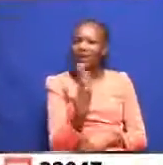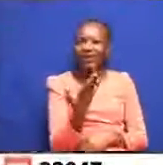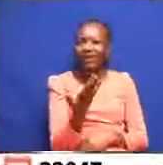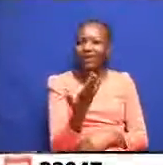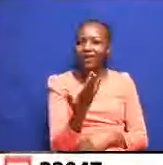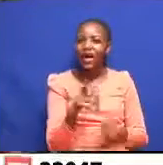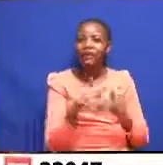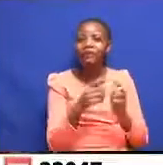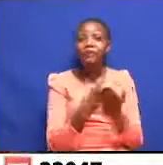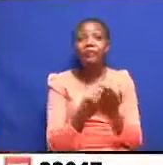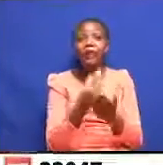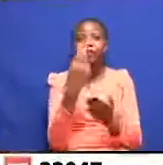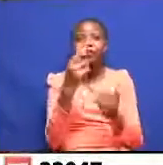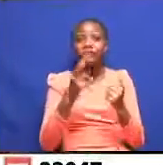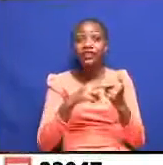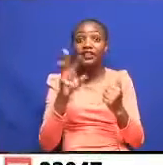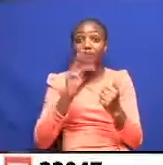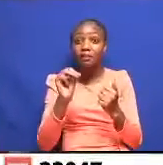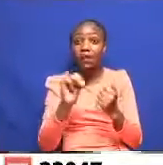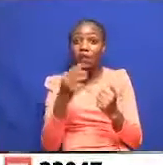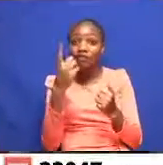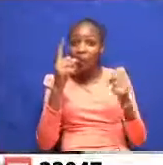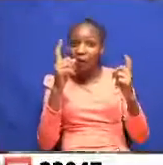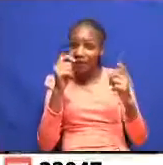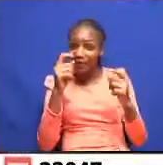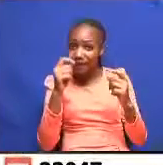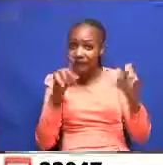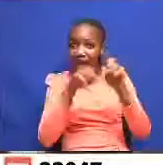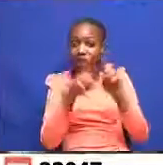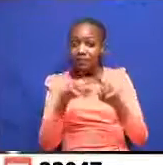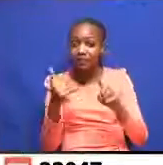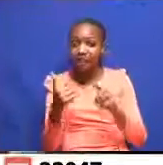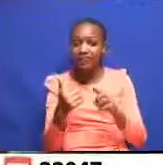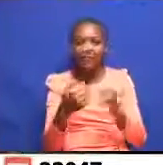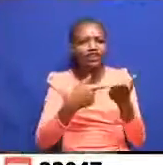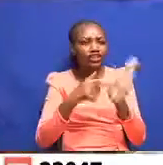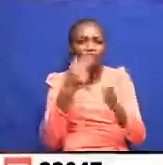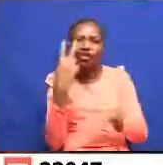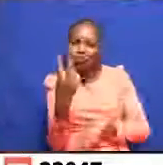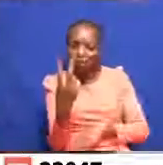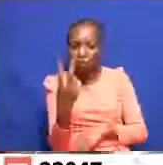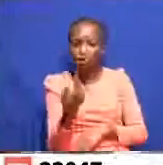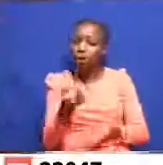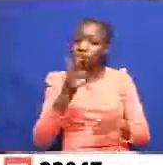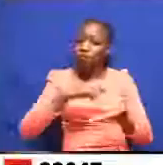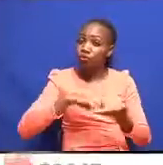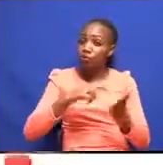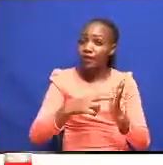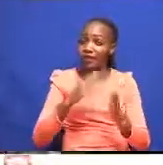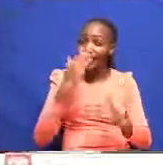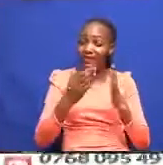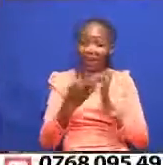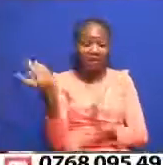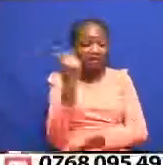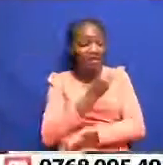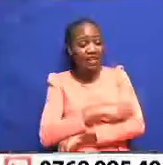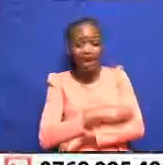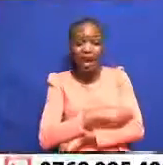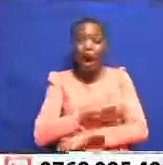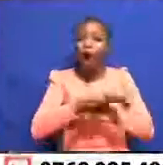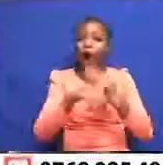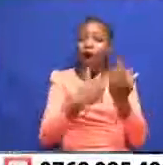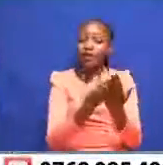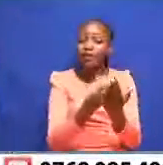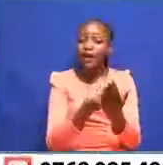sum was 27 million for one of the tender. And they narrowed tender down to two facilities. And at the end of the day, the total amount